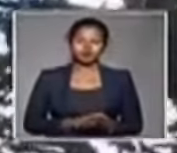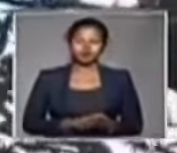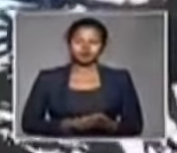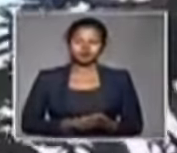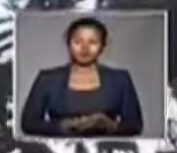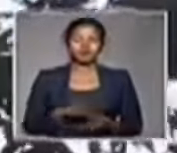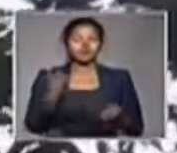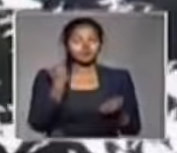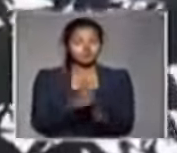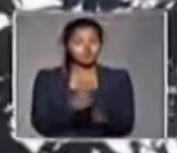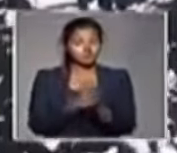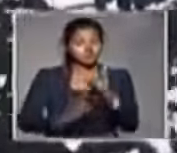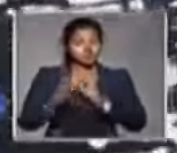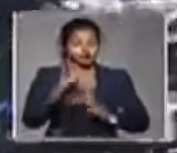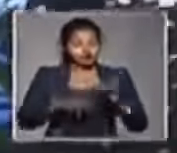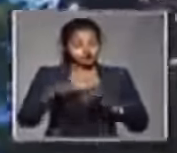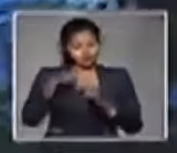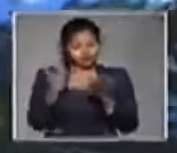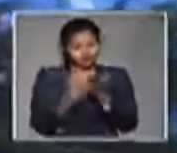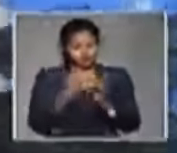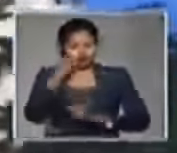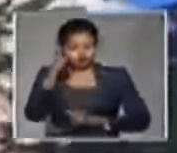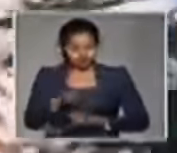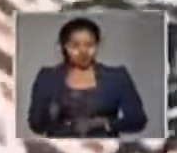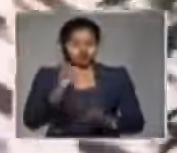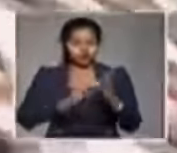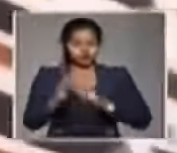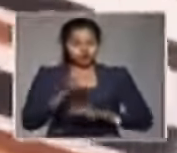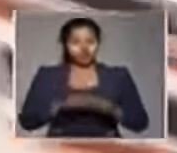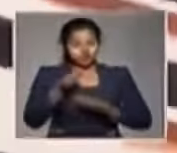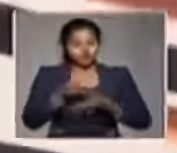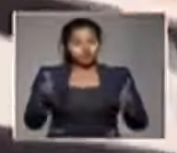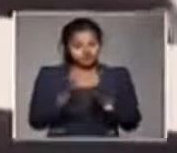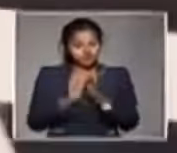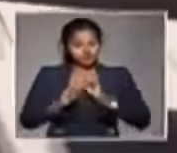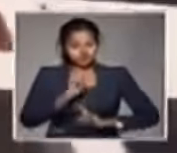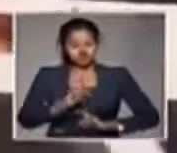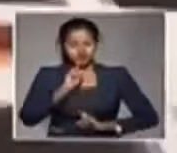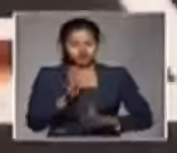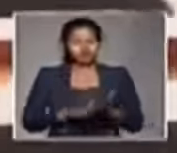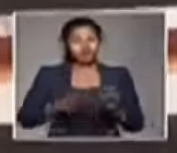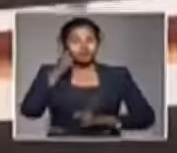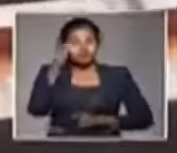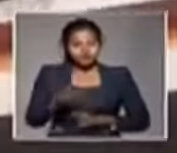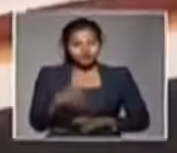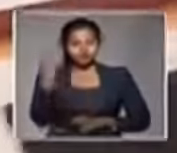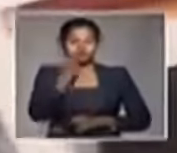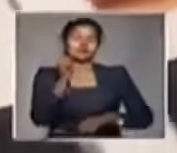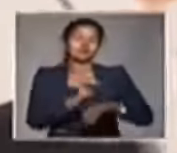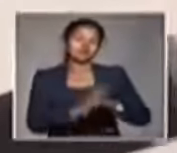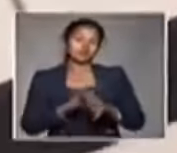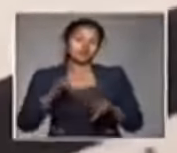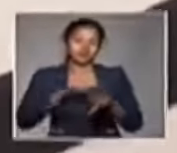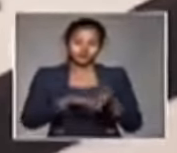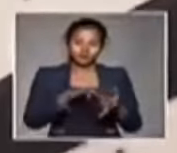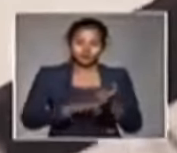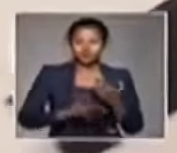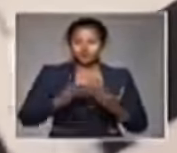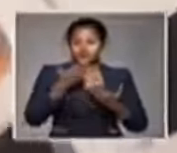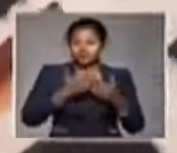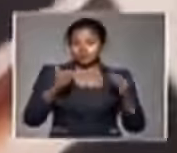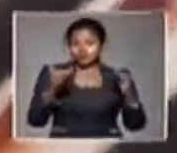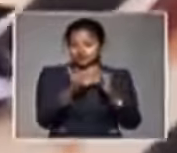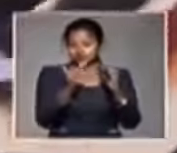Police spokesperson DIG Ajit Rohana, speaking to Newsfirst, said the individual was located from the Sahaspura high-rise low-income